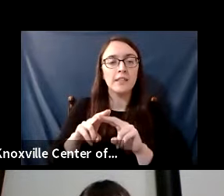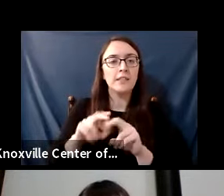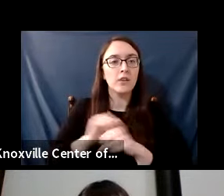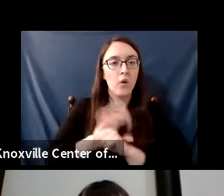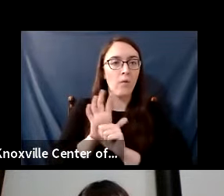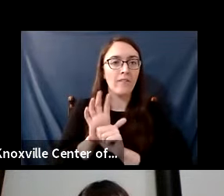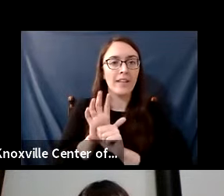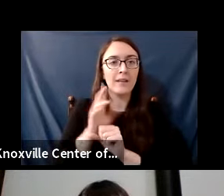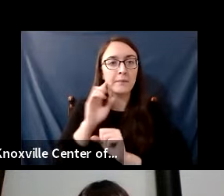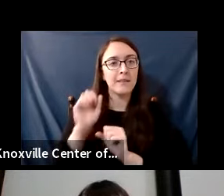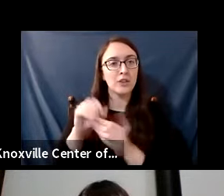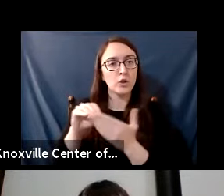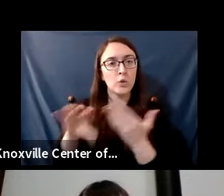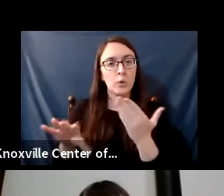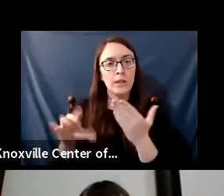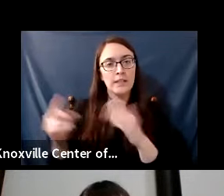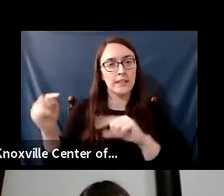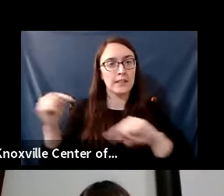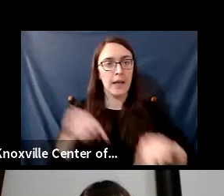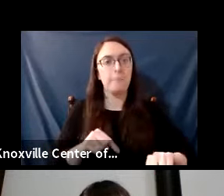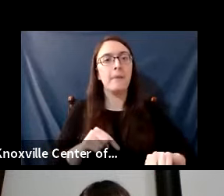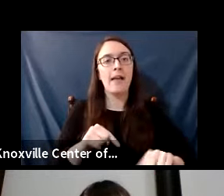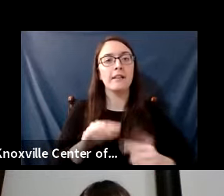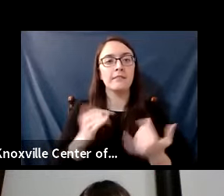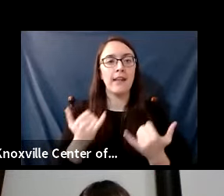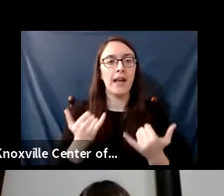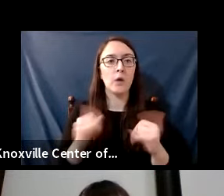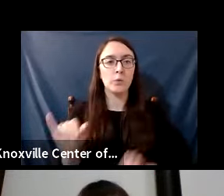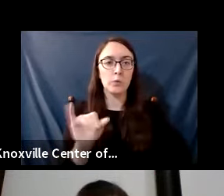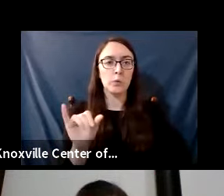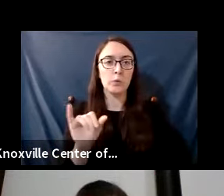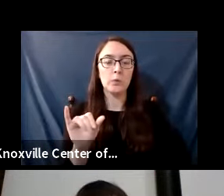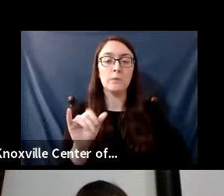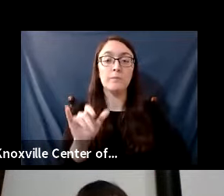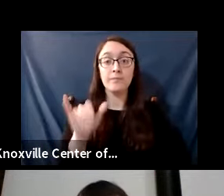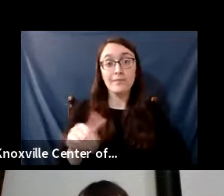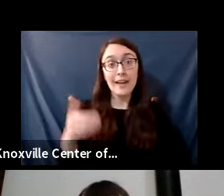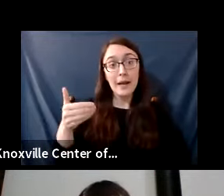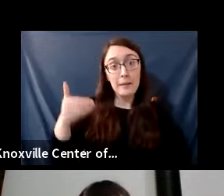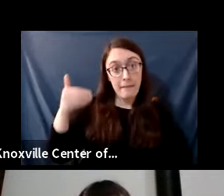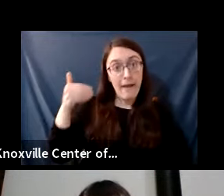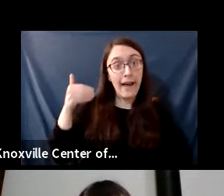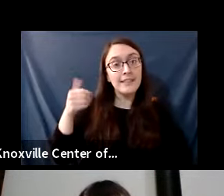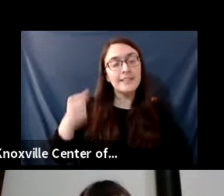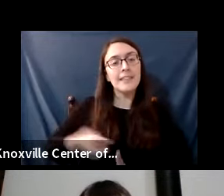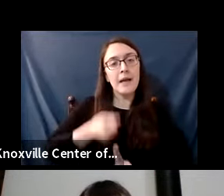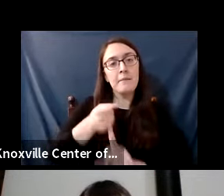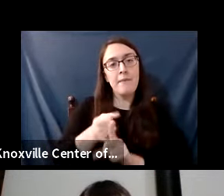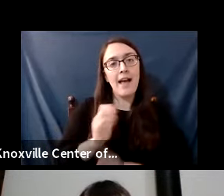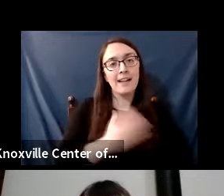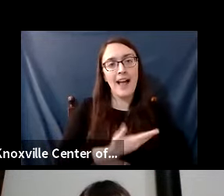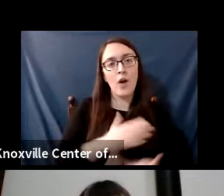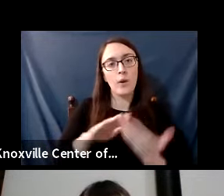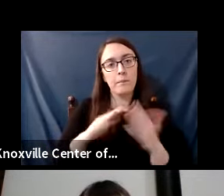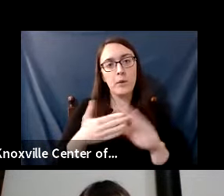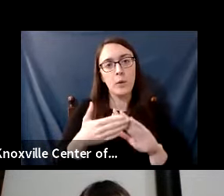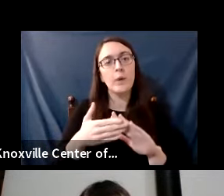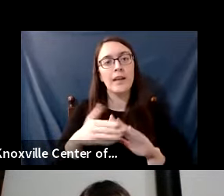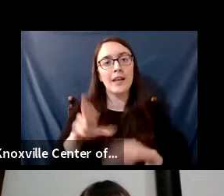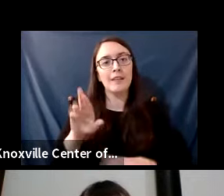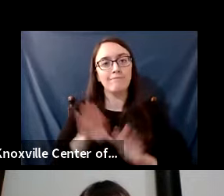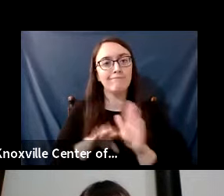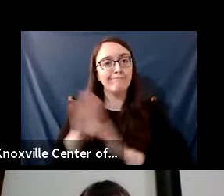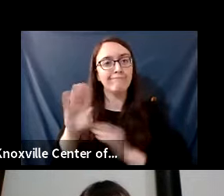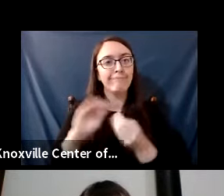So we have both of those things happening, which in the past have impacted our community case rates. So we'll have